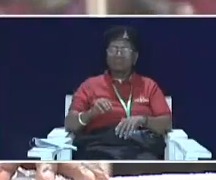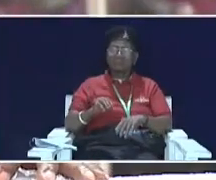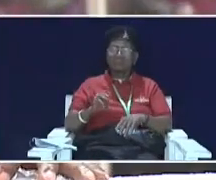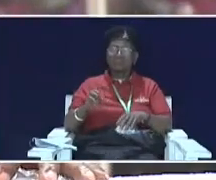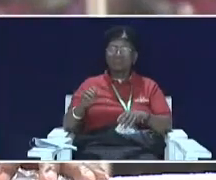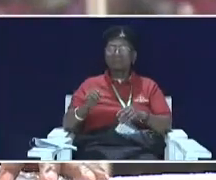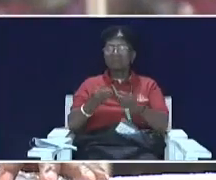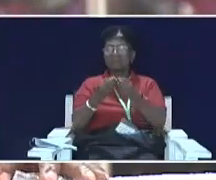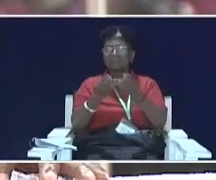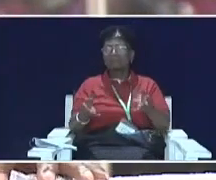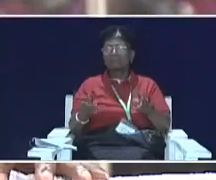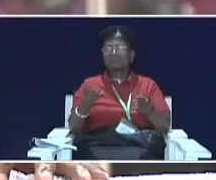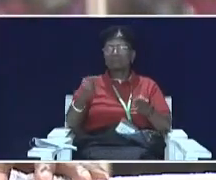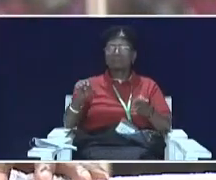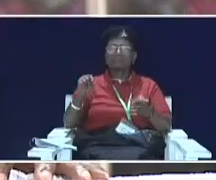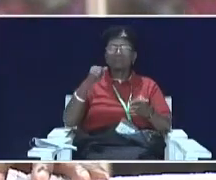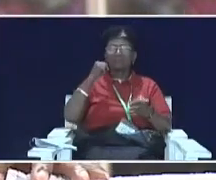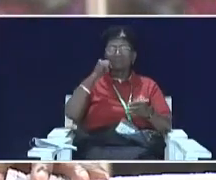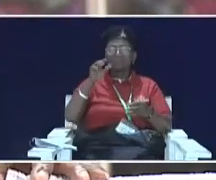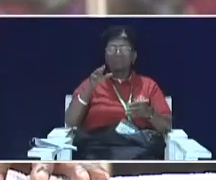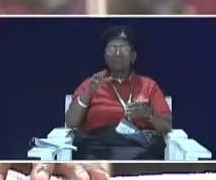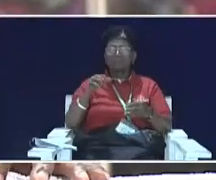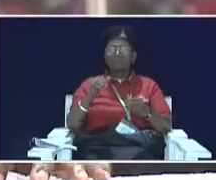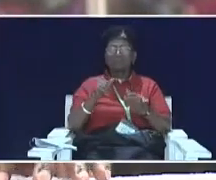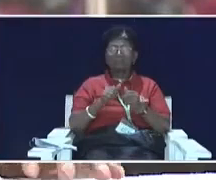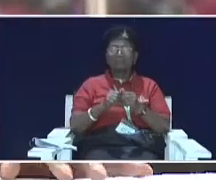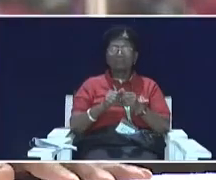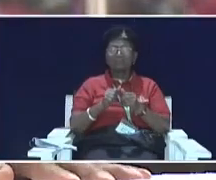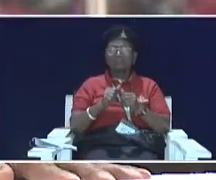Said to the woman, weep not.